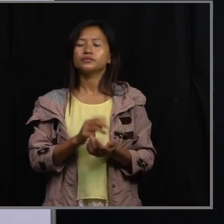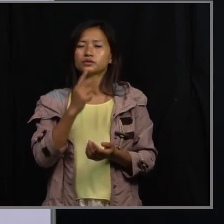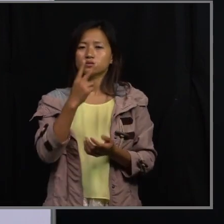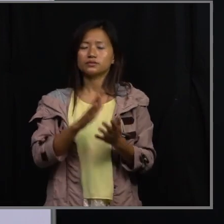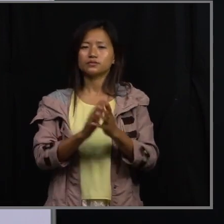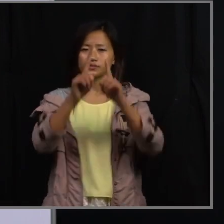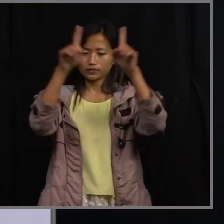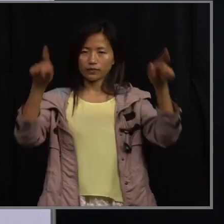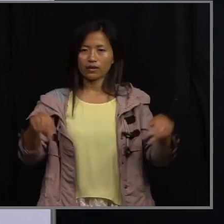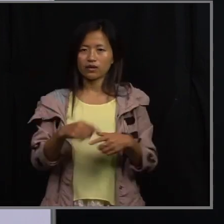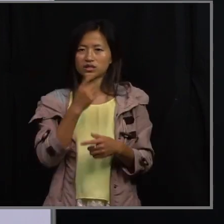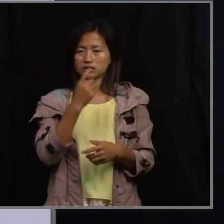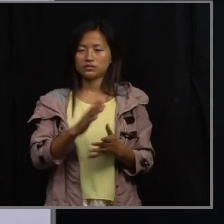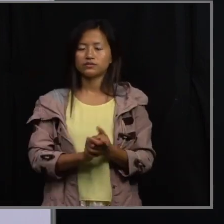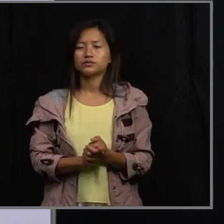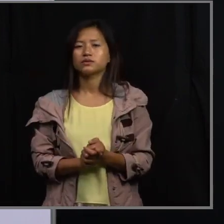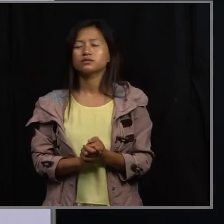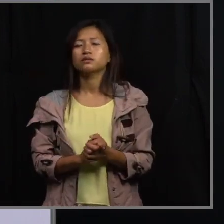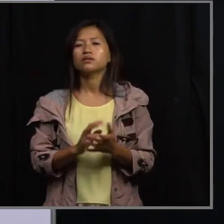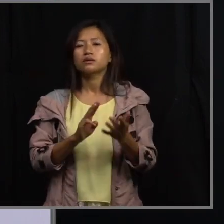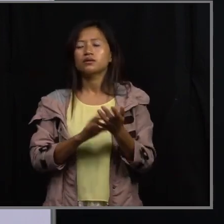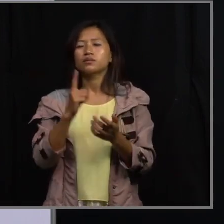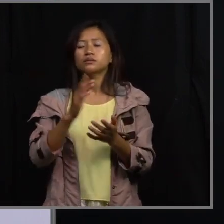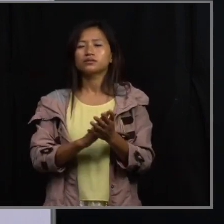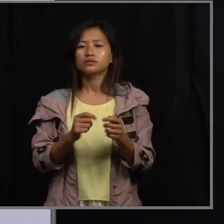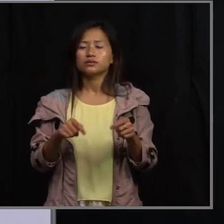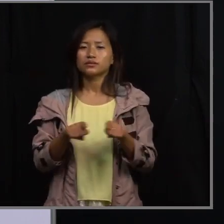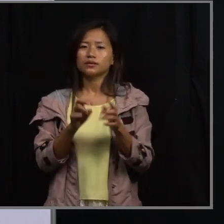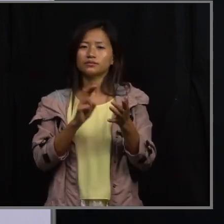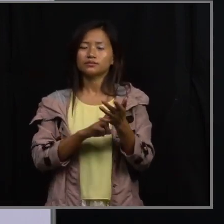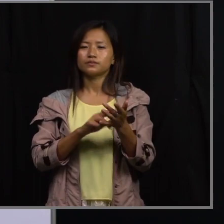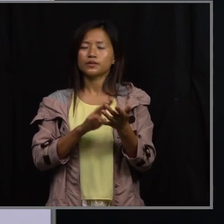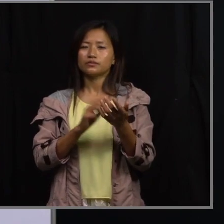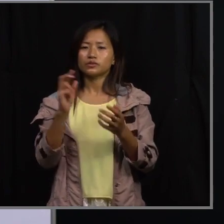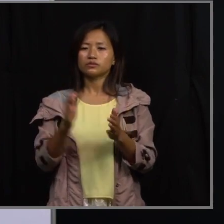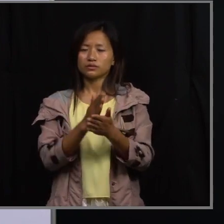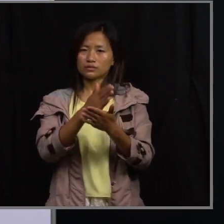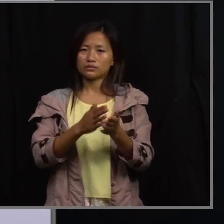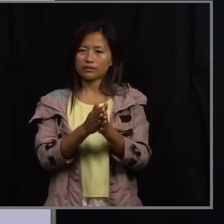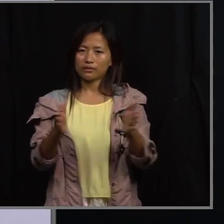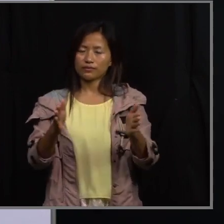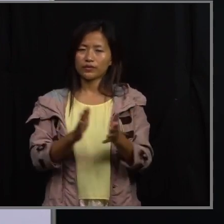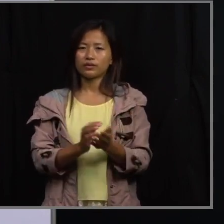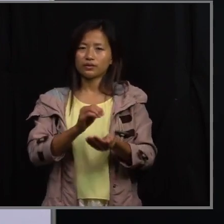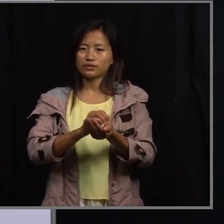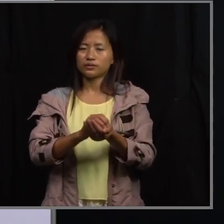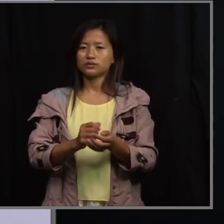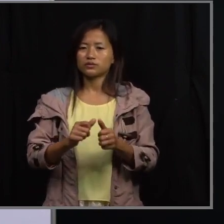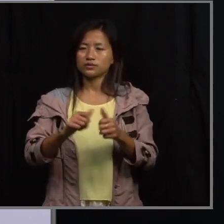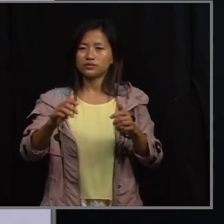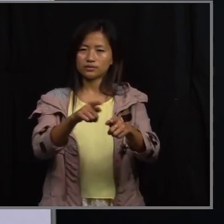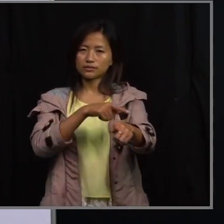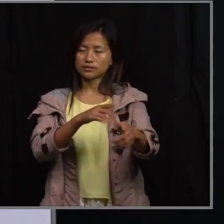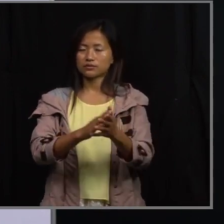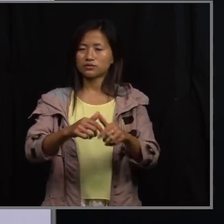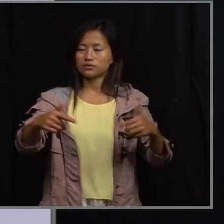B, having masses m1 and m2, and they have separated or they kept at a distance r